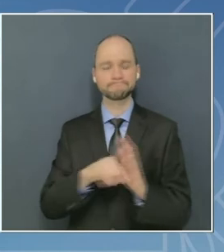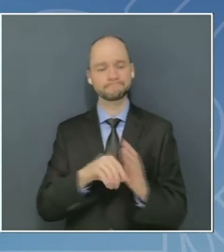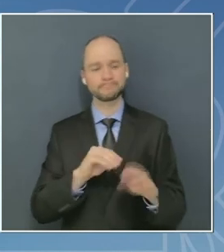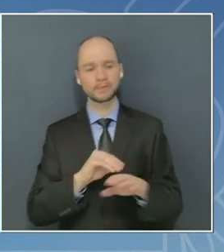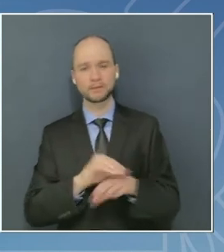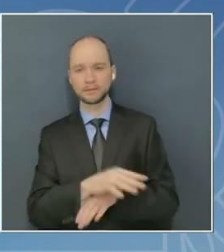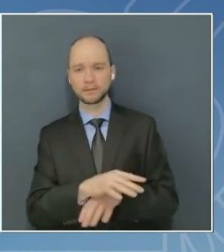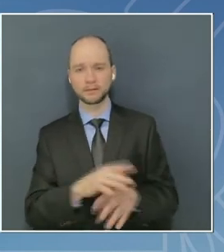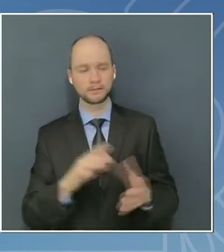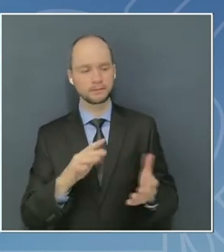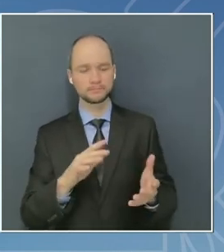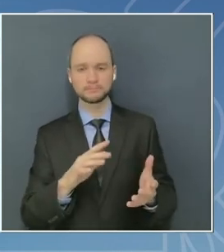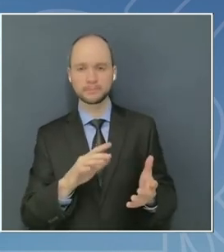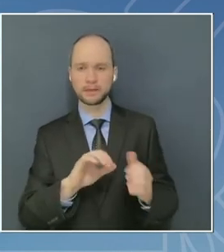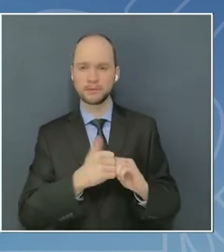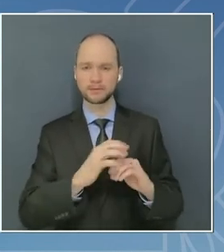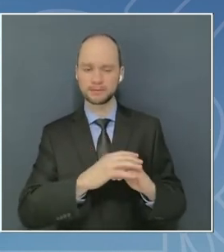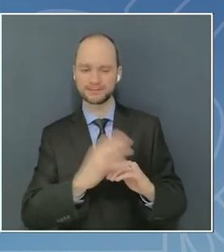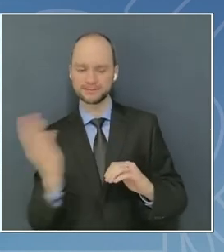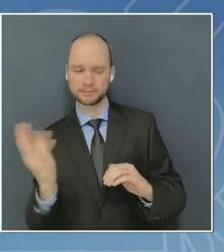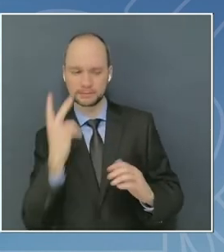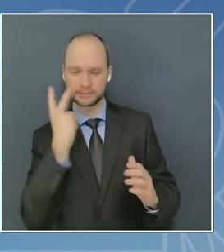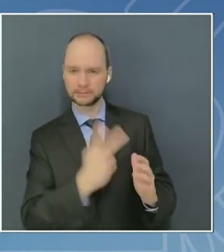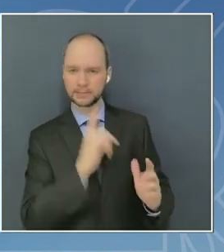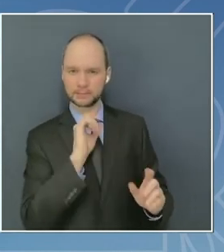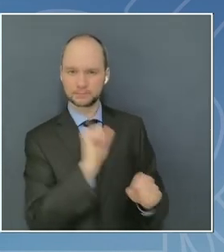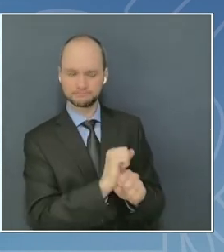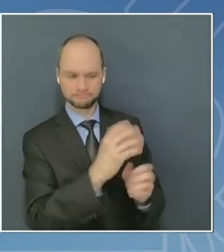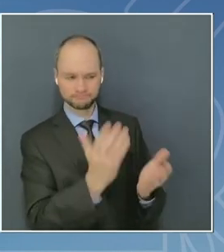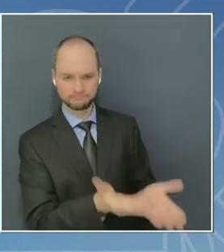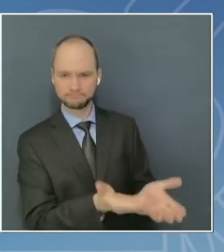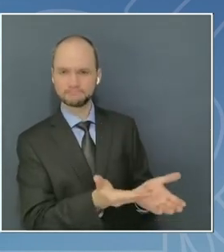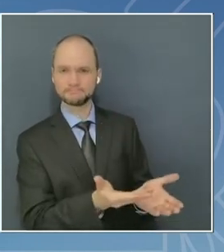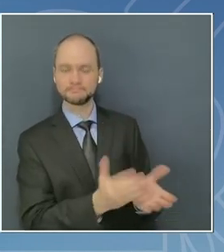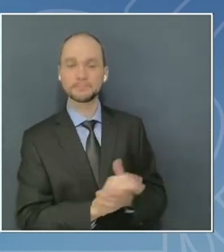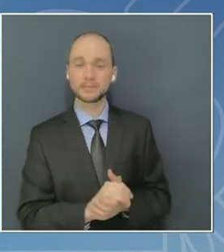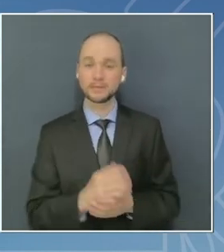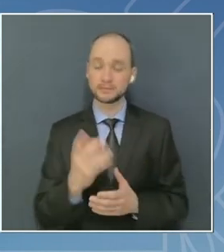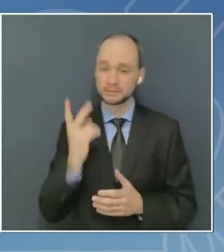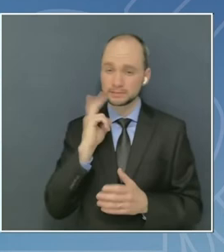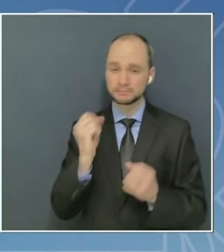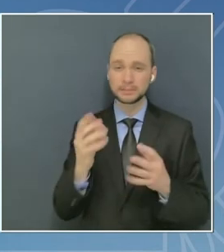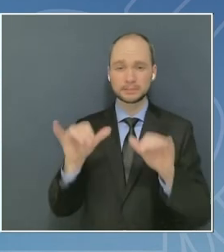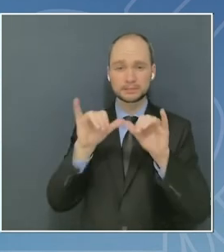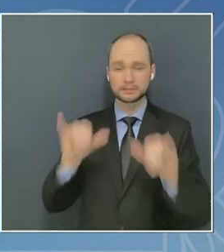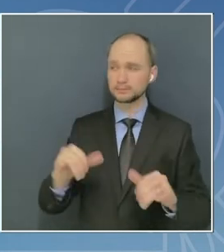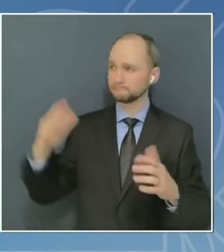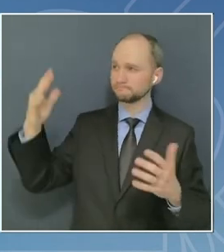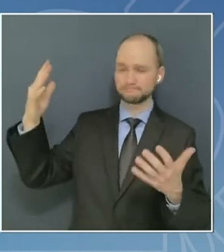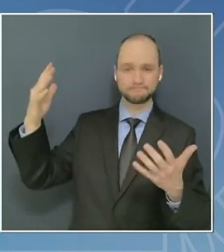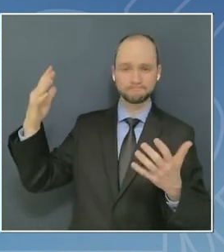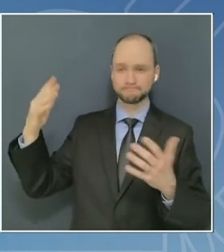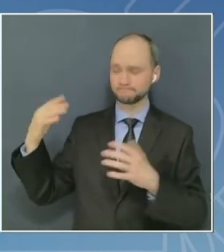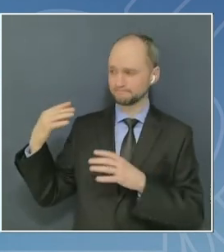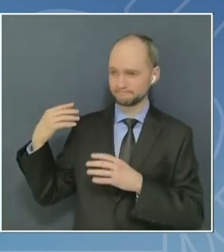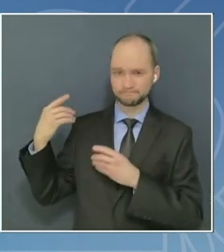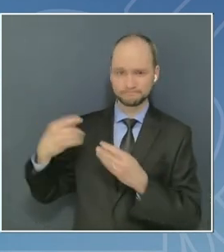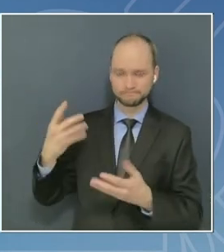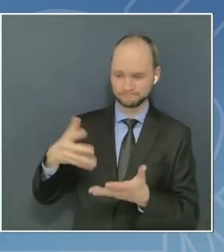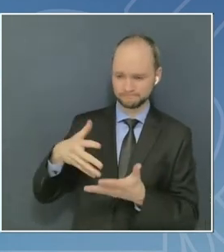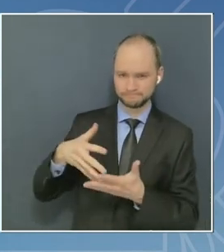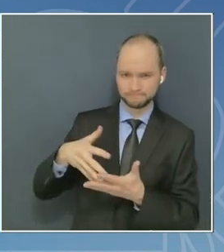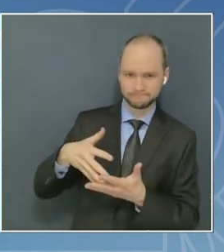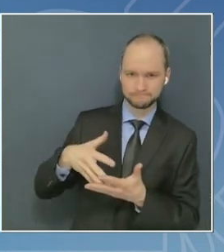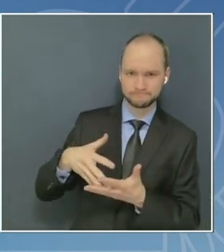points to some of the institutional and systemic problems that have been riddled throughout our government institutions and private sector institutions